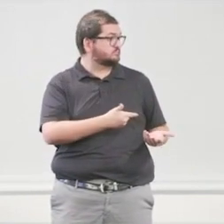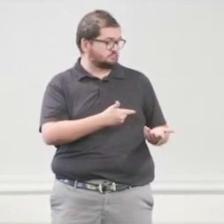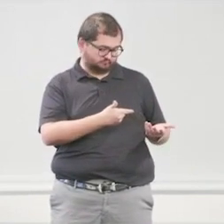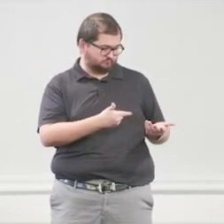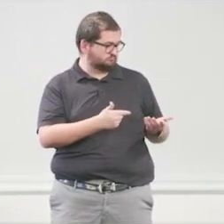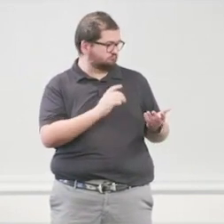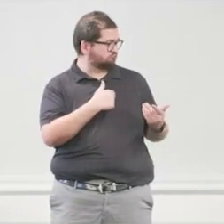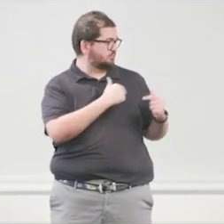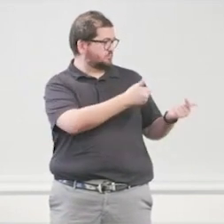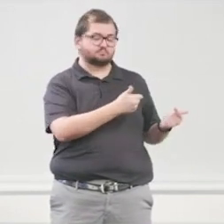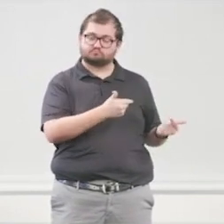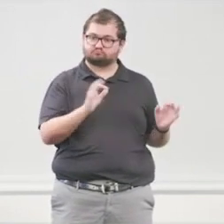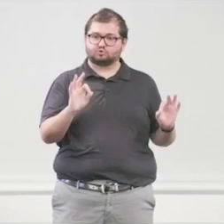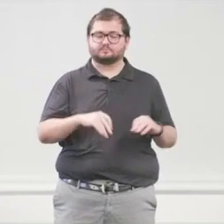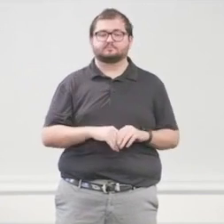segment.